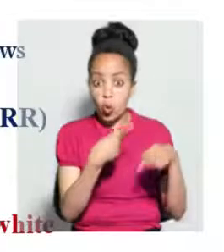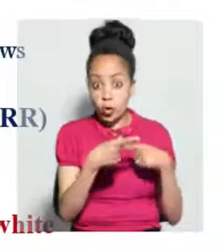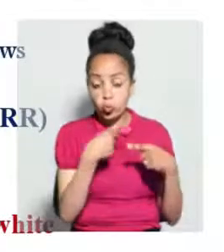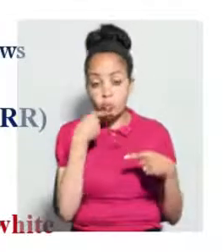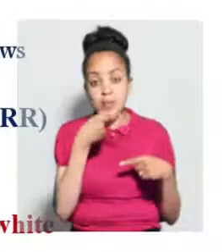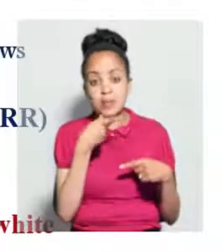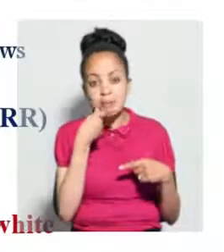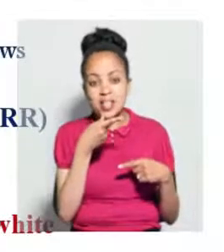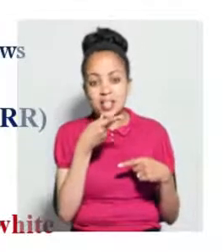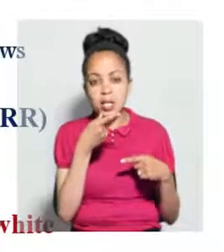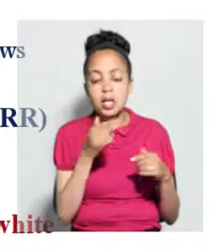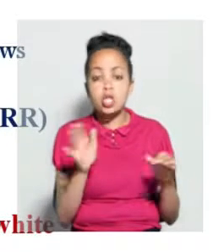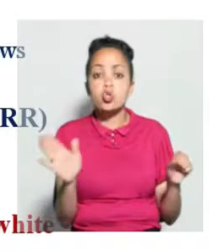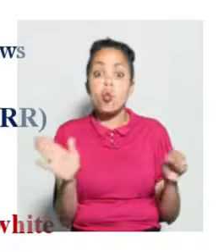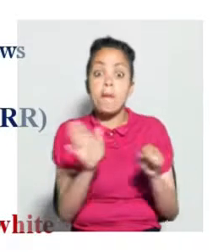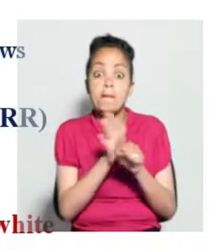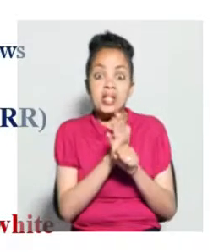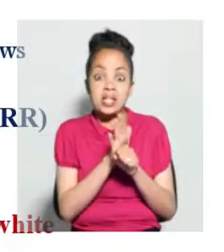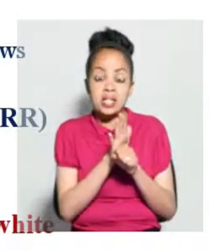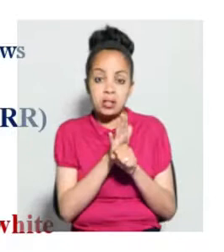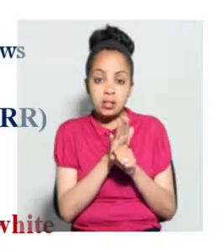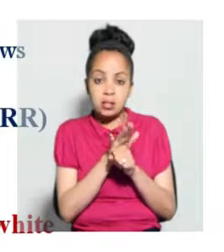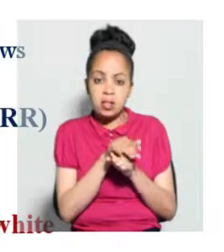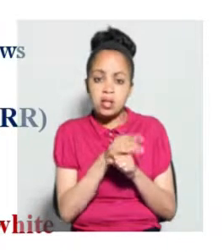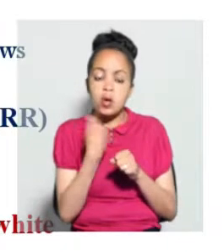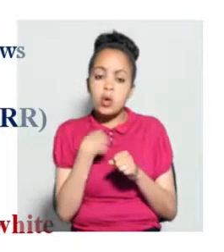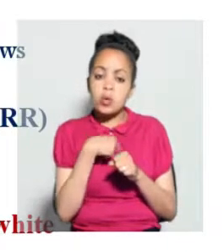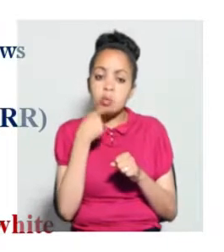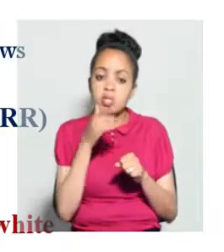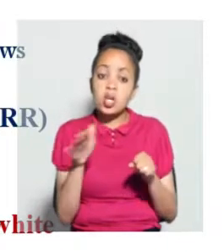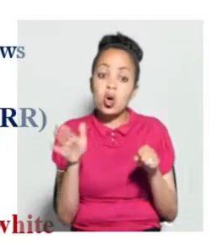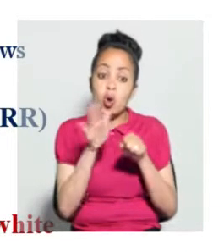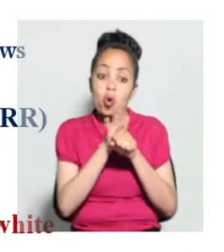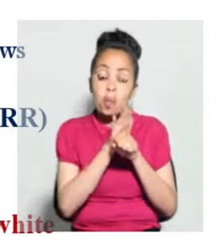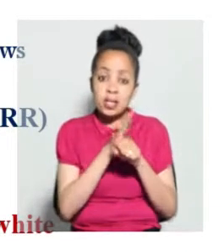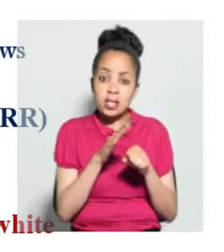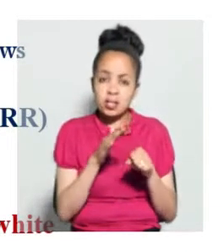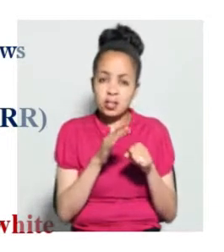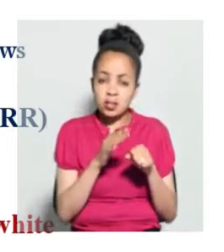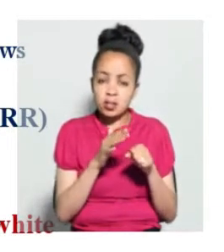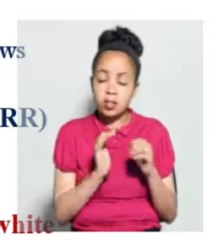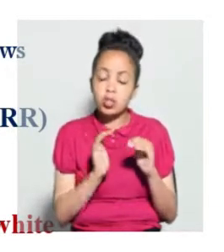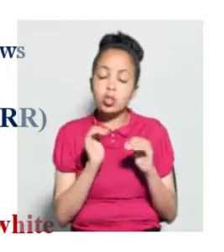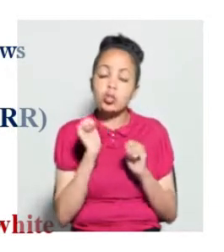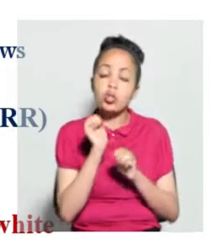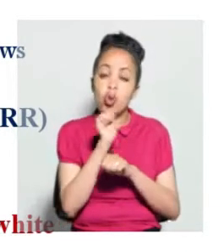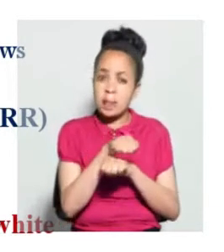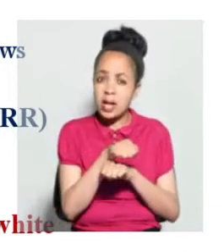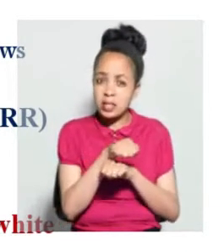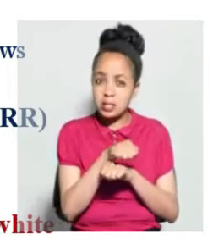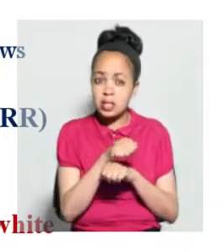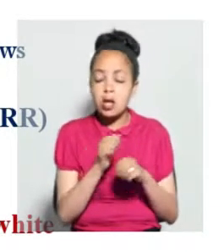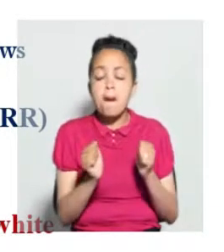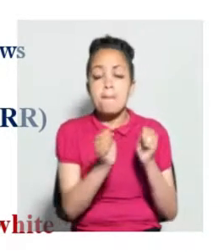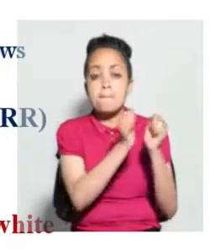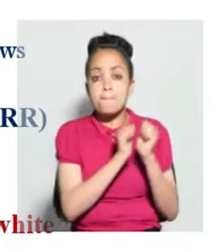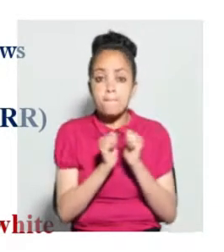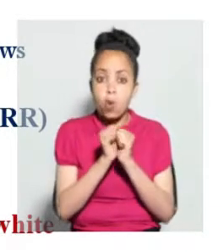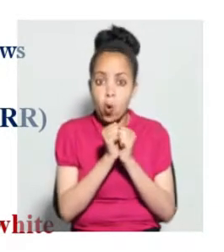is complete dominance. When we say complete dominance, when